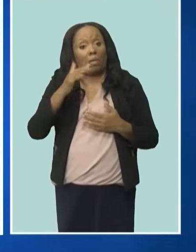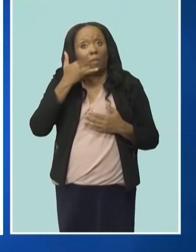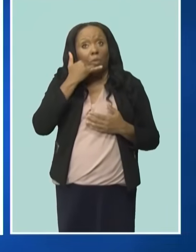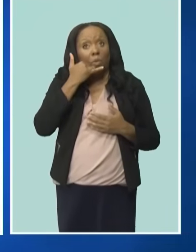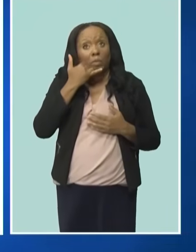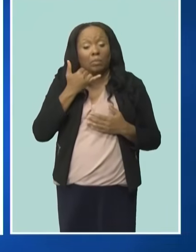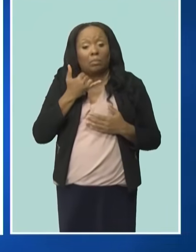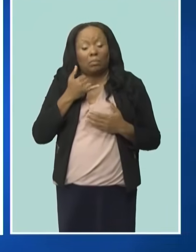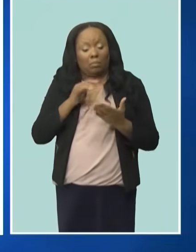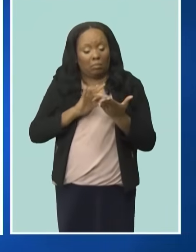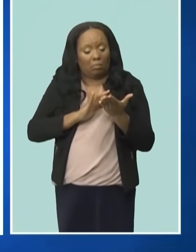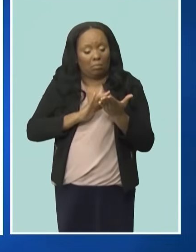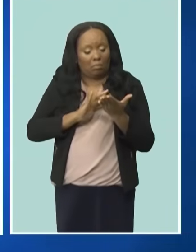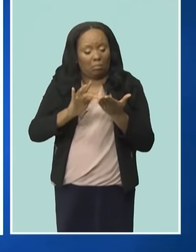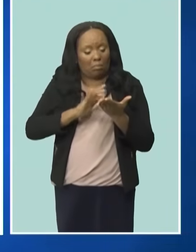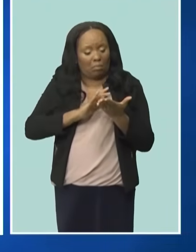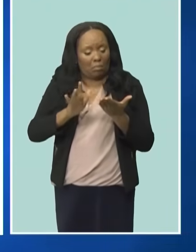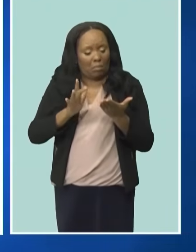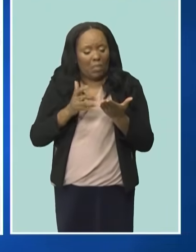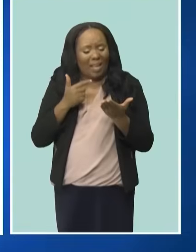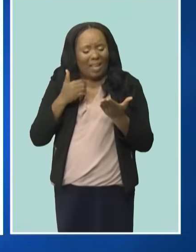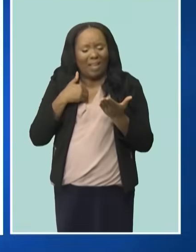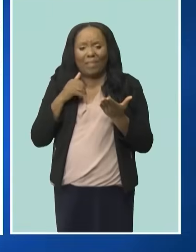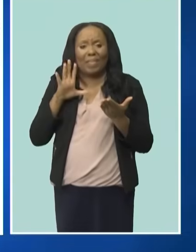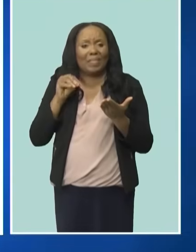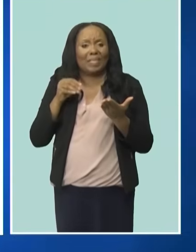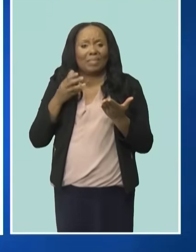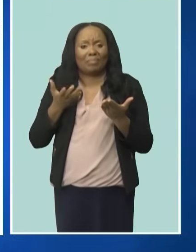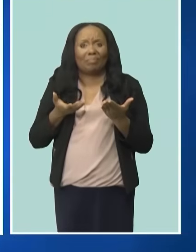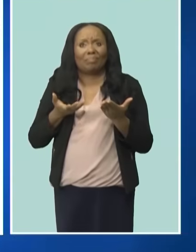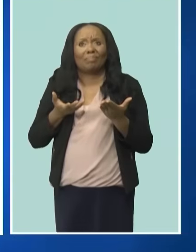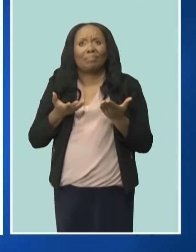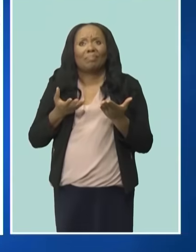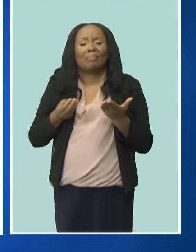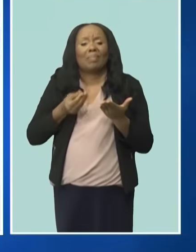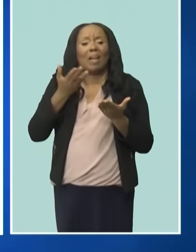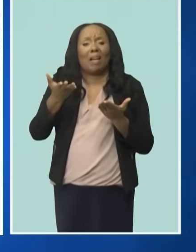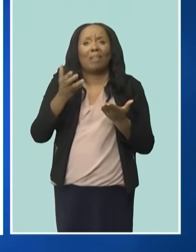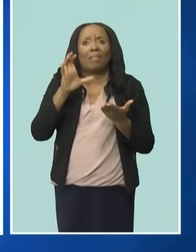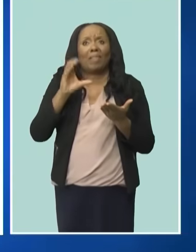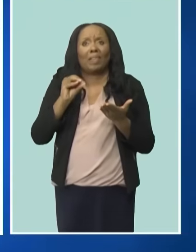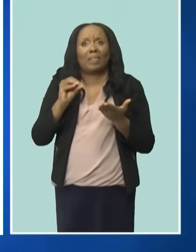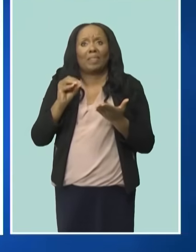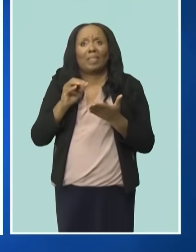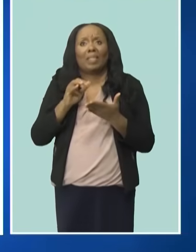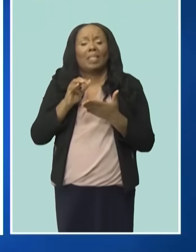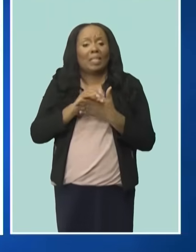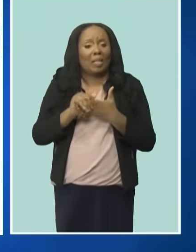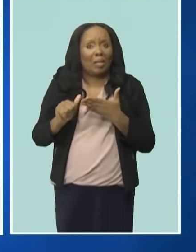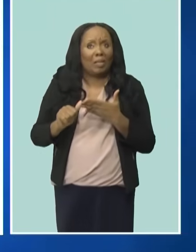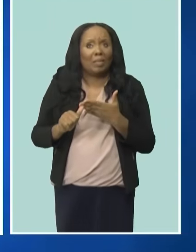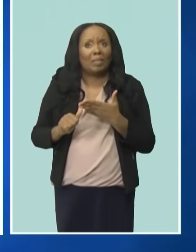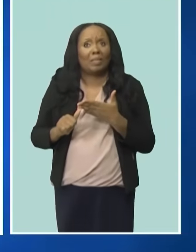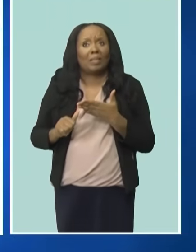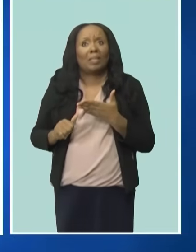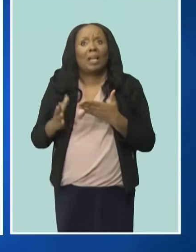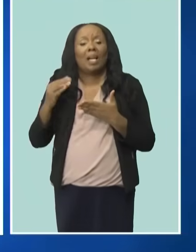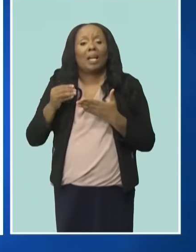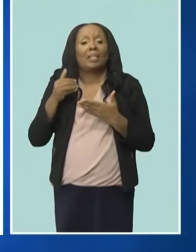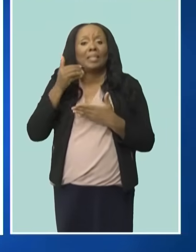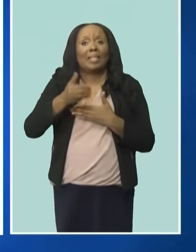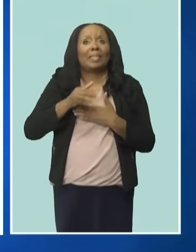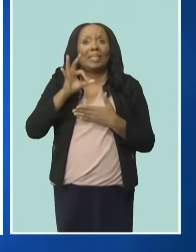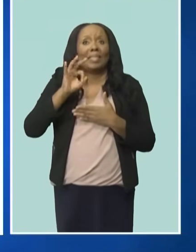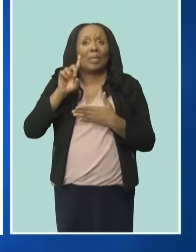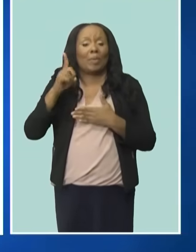get the option, and you decide, okay, if I only have $50, I can put the $50, and in 91 days, I might